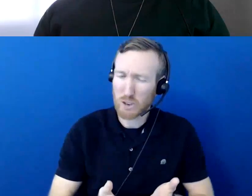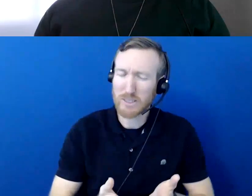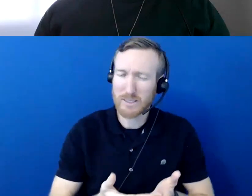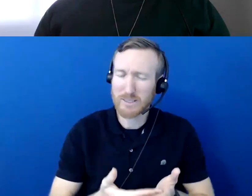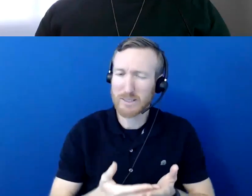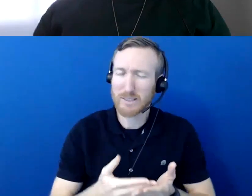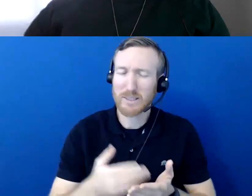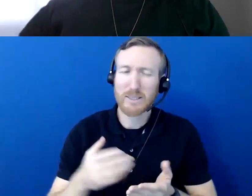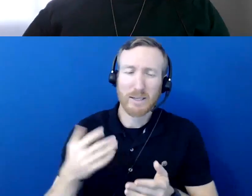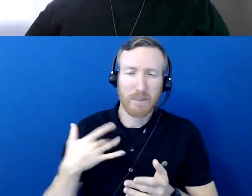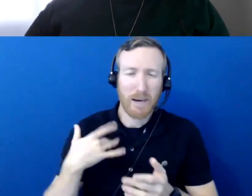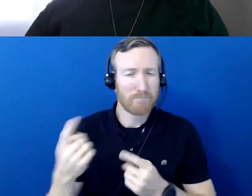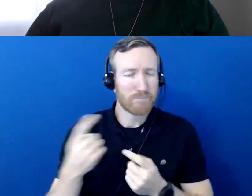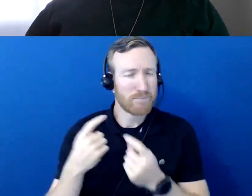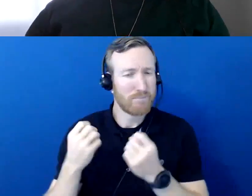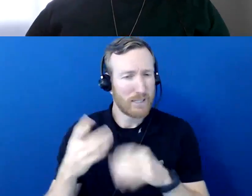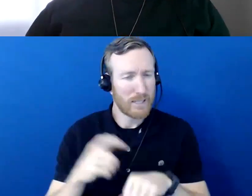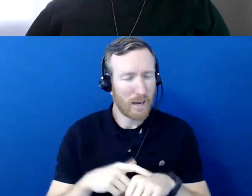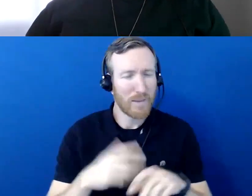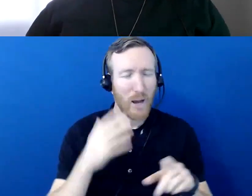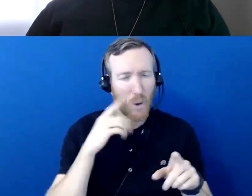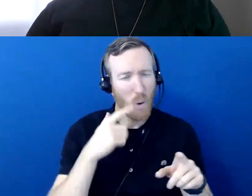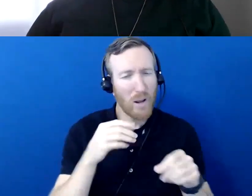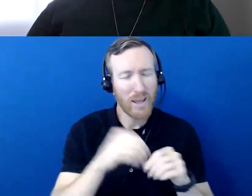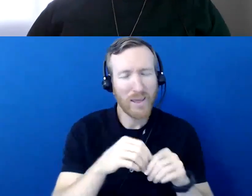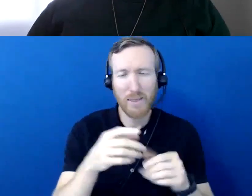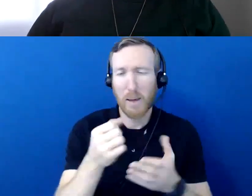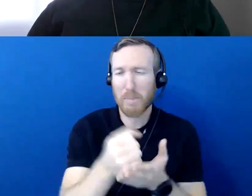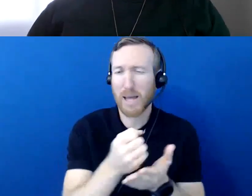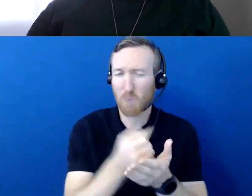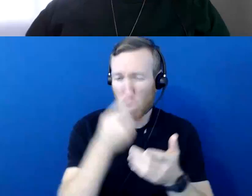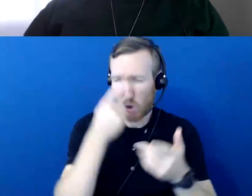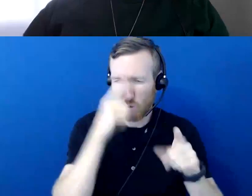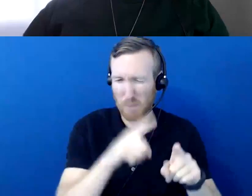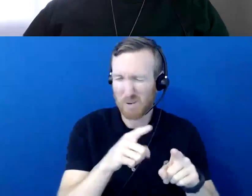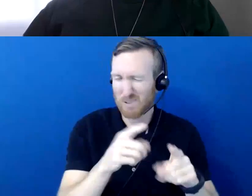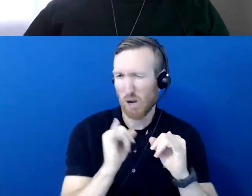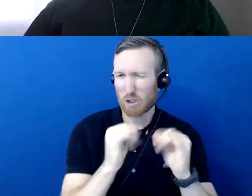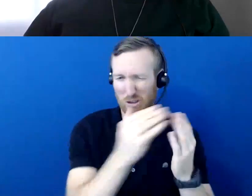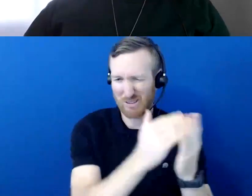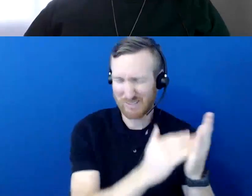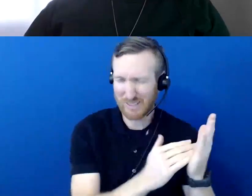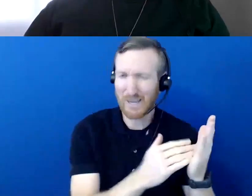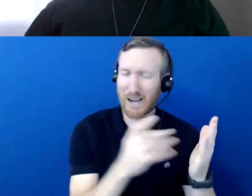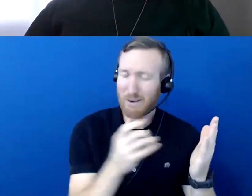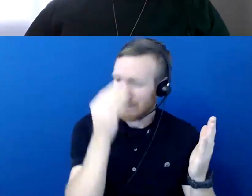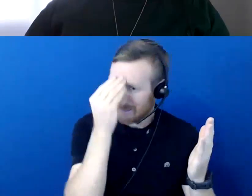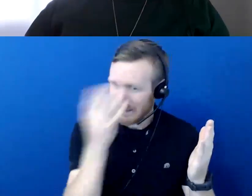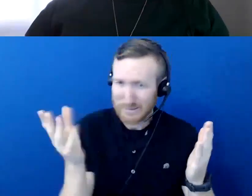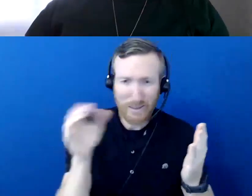the passport agreement in the instructions to let people know that no medical information is